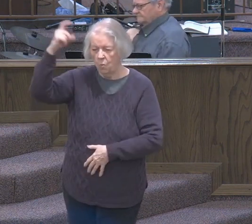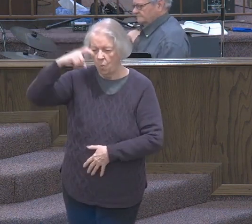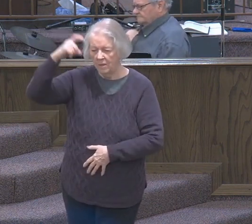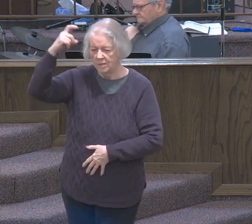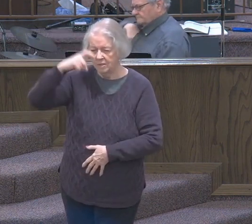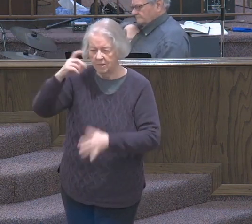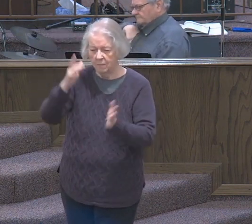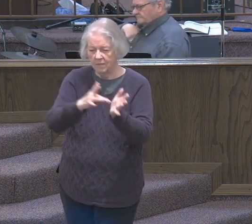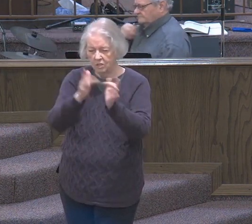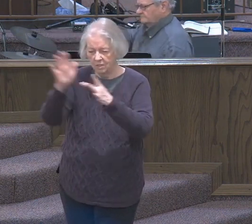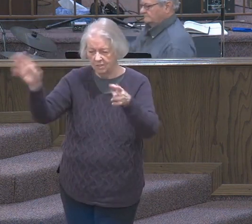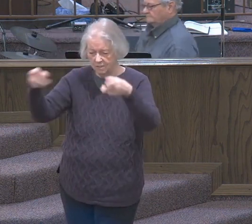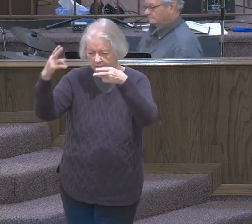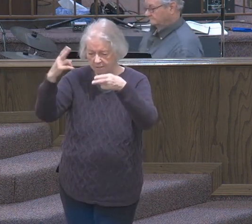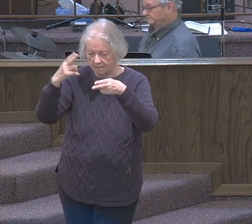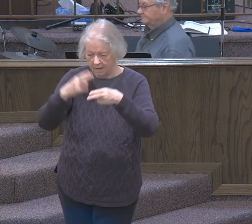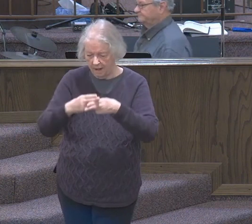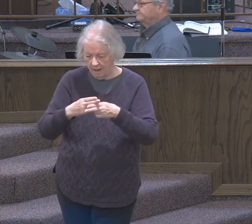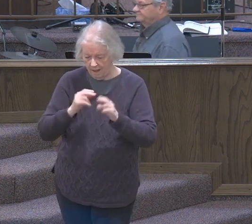In Jesus' name, amen.